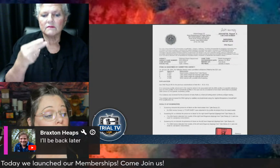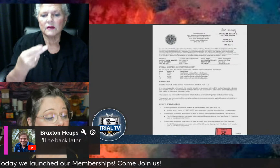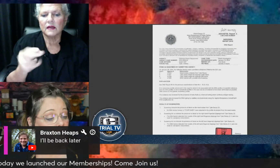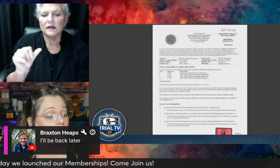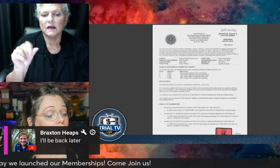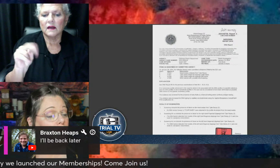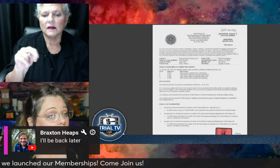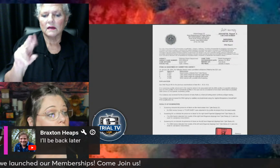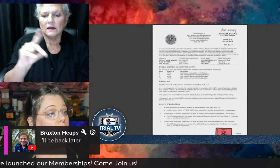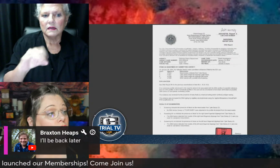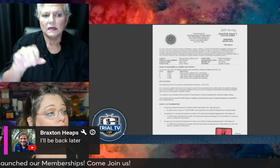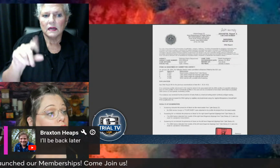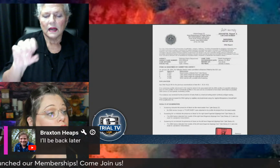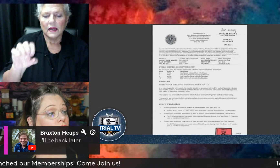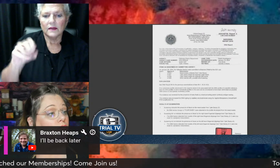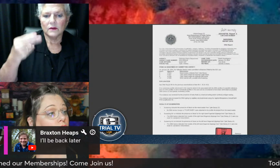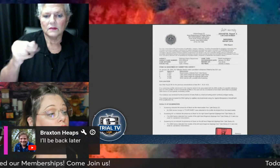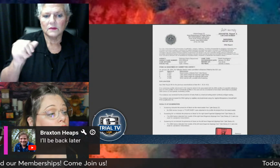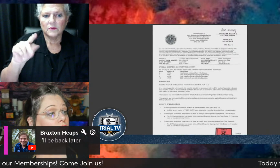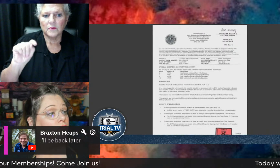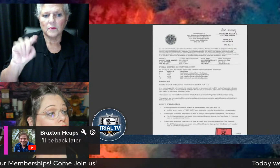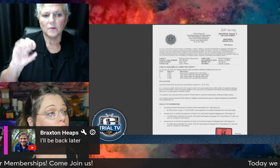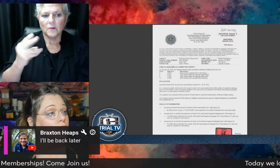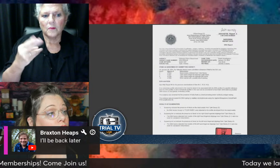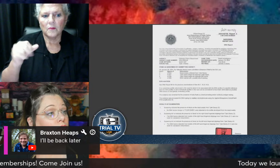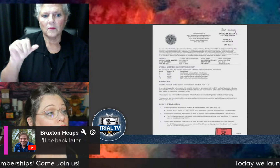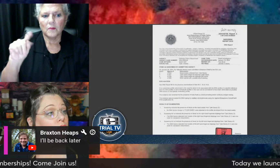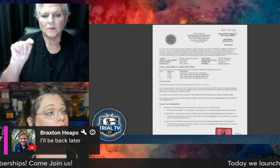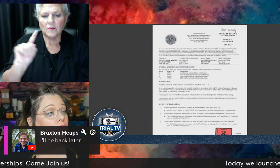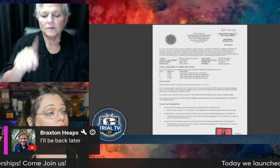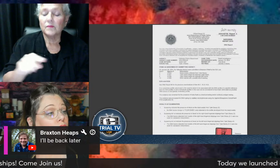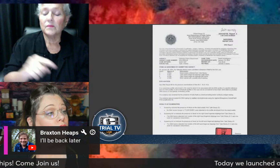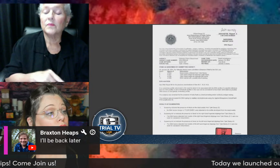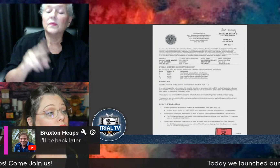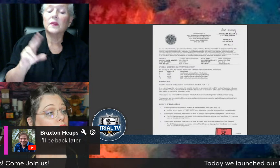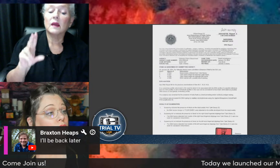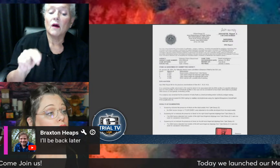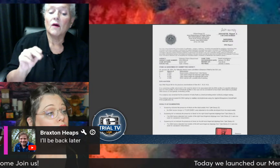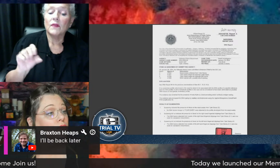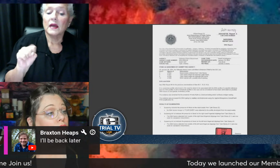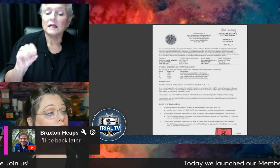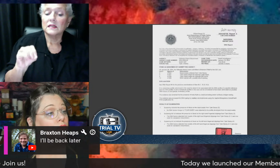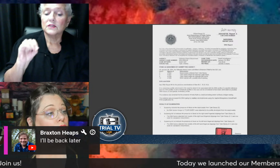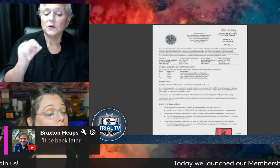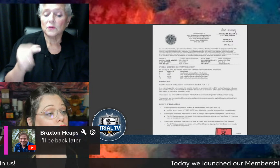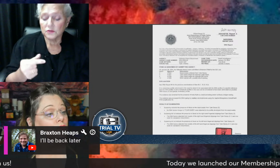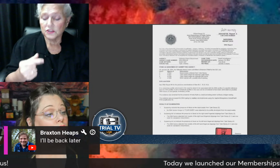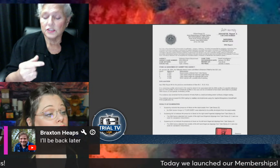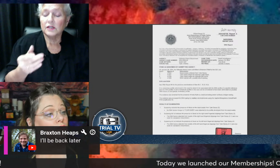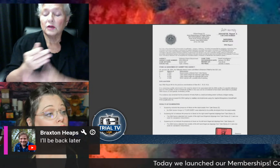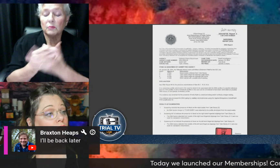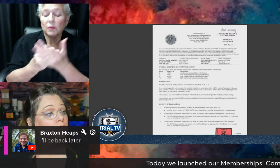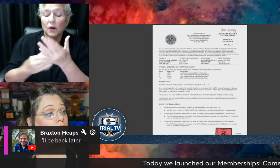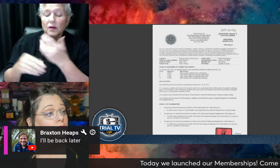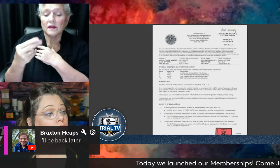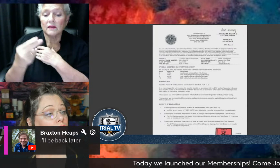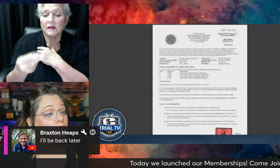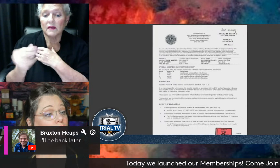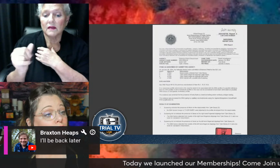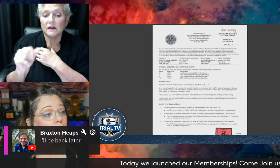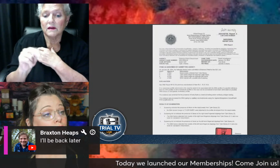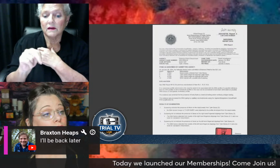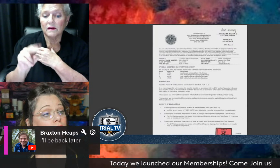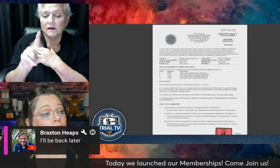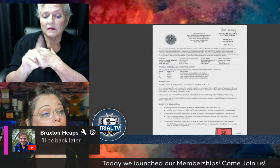developed from swabs of the area on the SOG side of the hatchet handle. The DNA profile developed